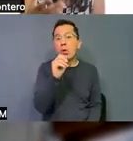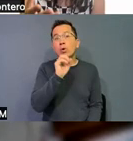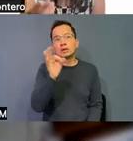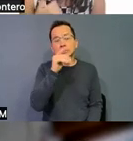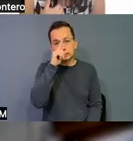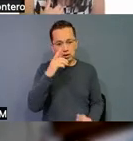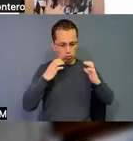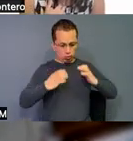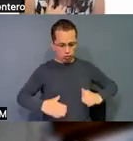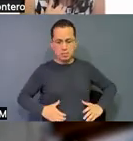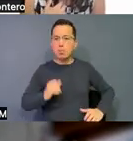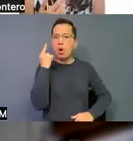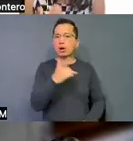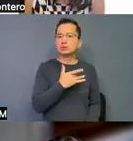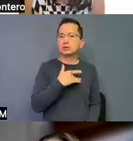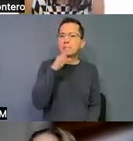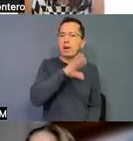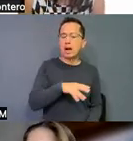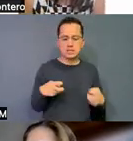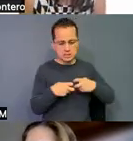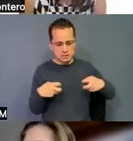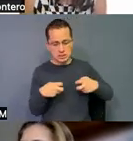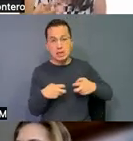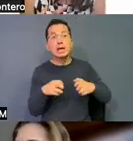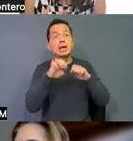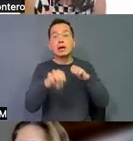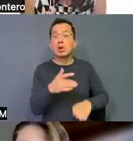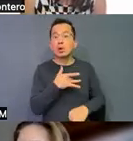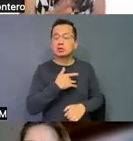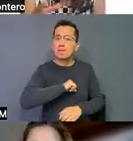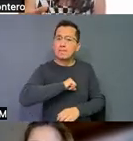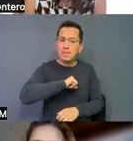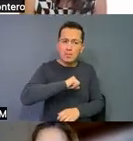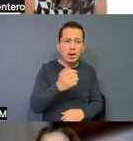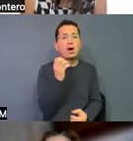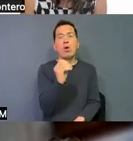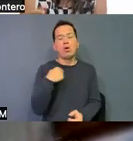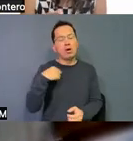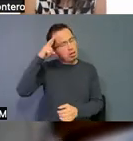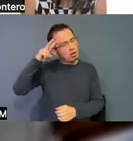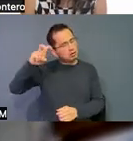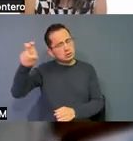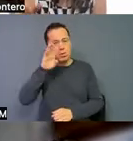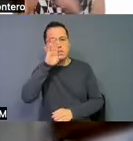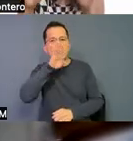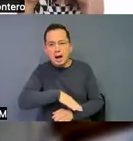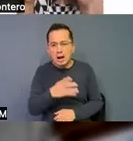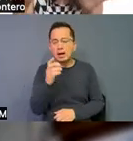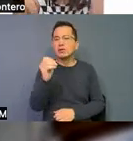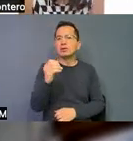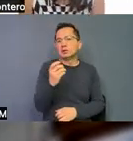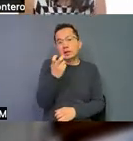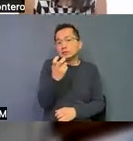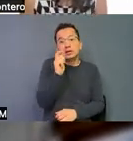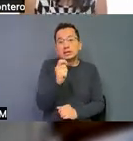the trauma of others is your own. There might be a certain tendency to isolate yourself, to protect yourself from all of